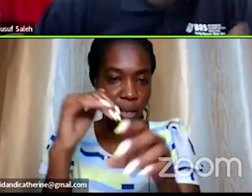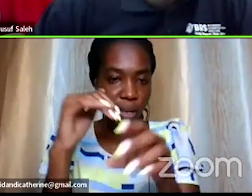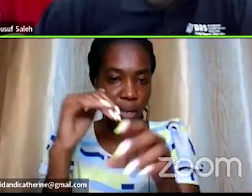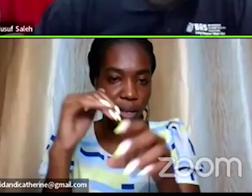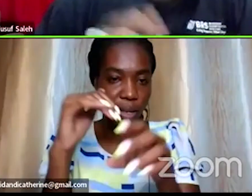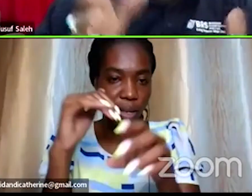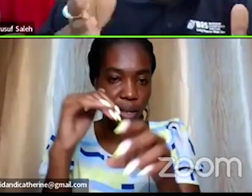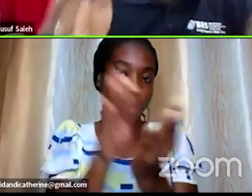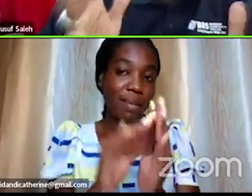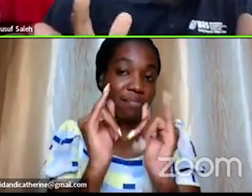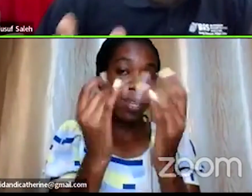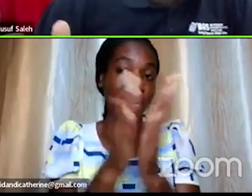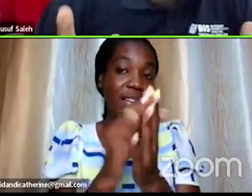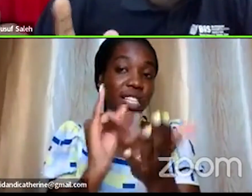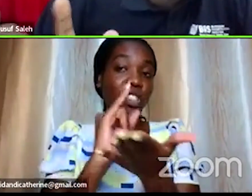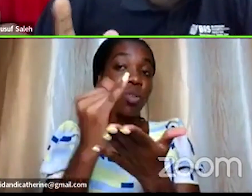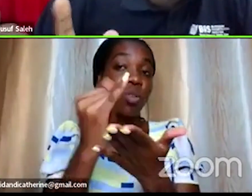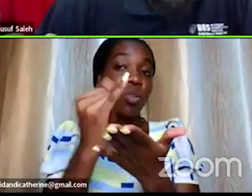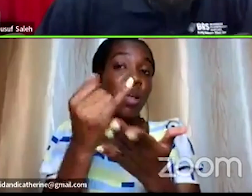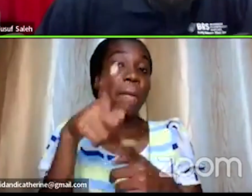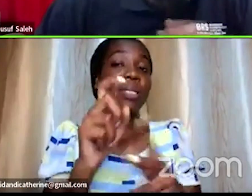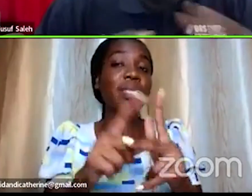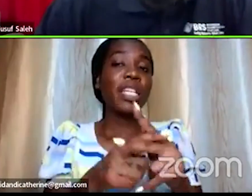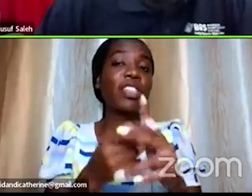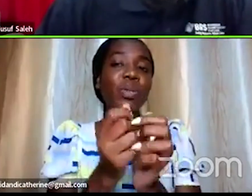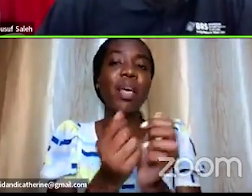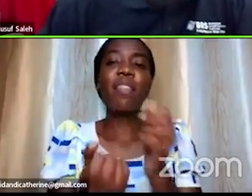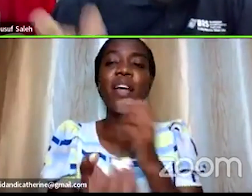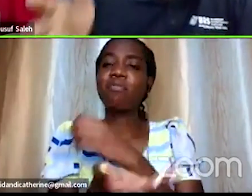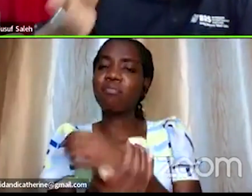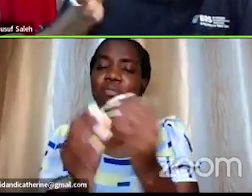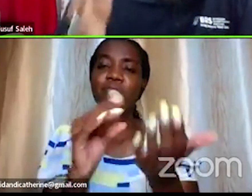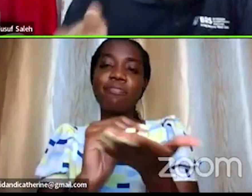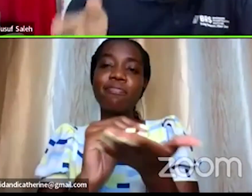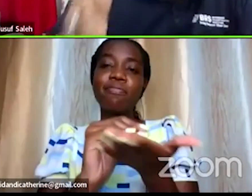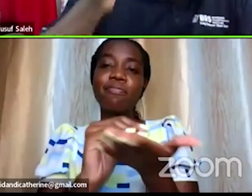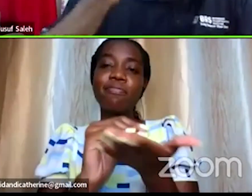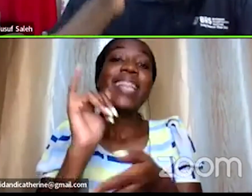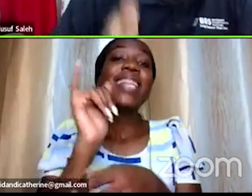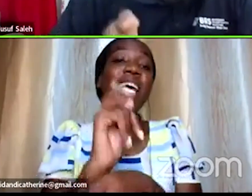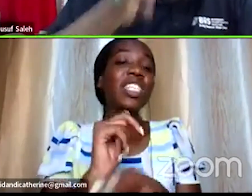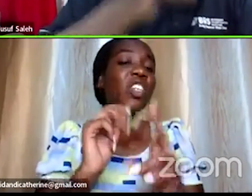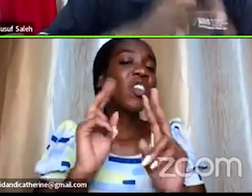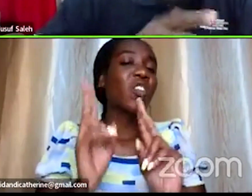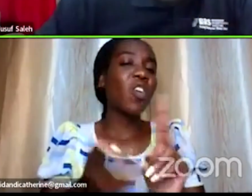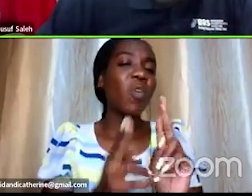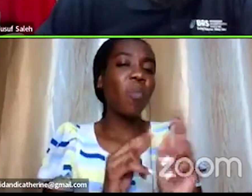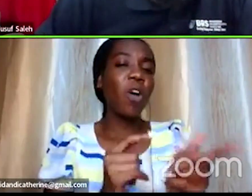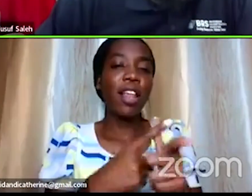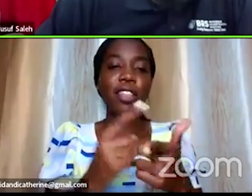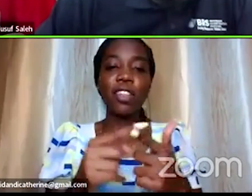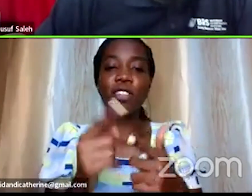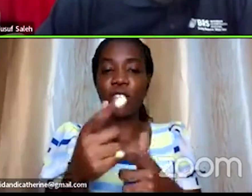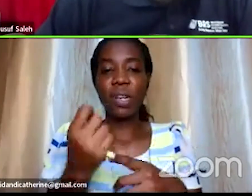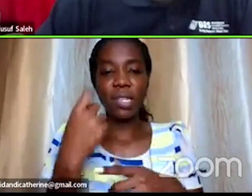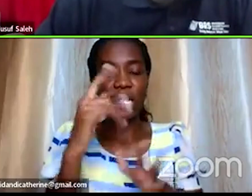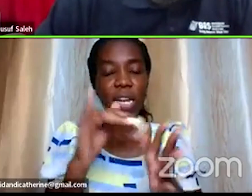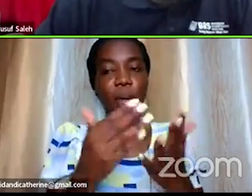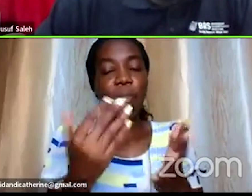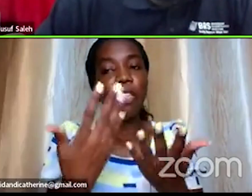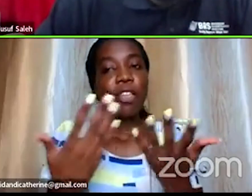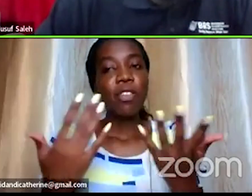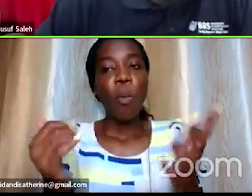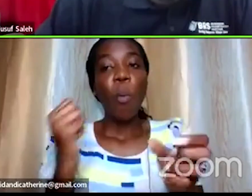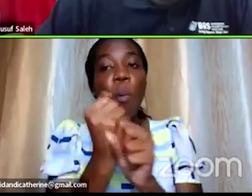and insurance, you'll have to start with a cashier. That is normal, so that you understand how things work. In case